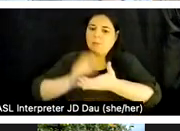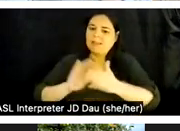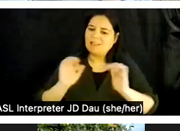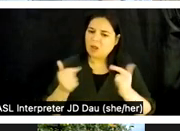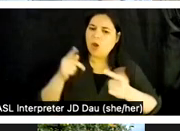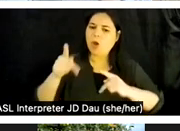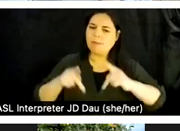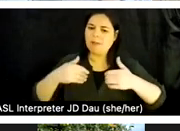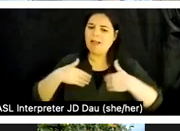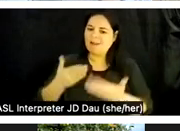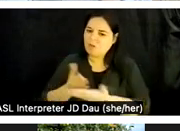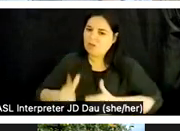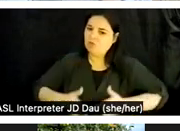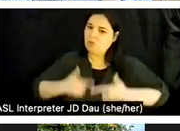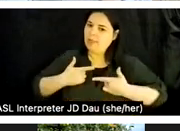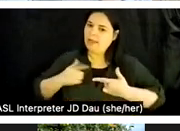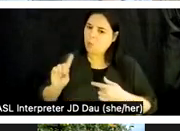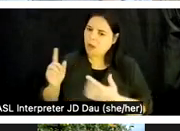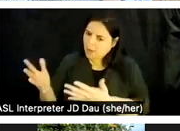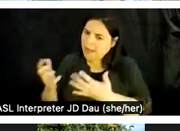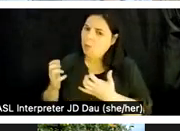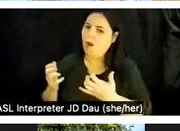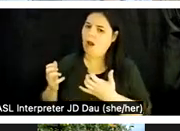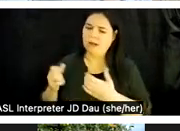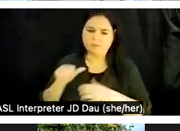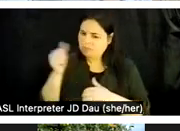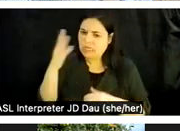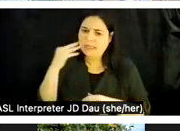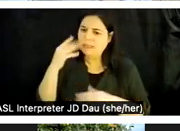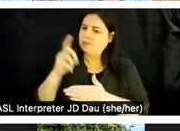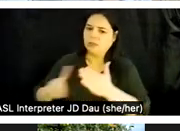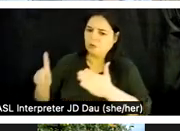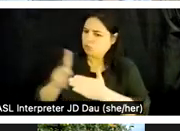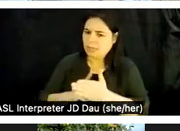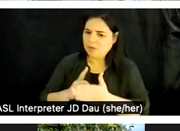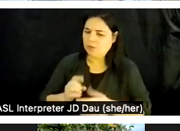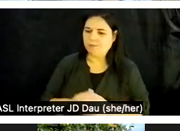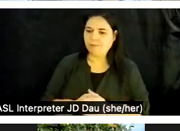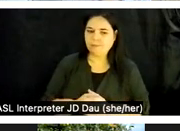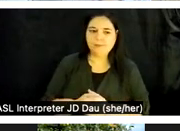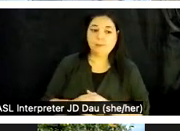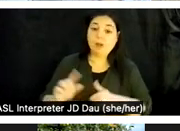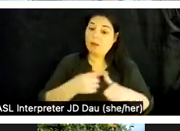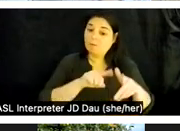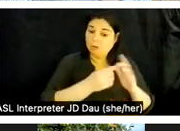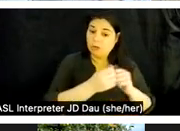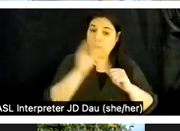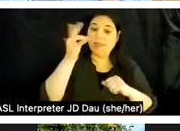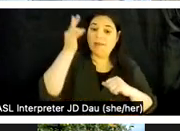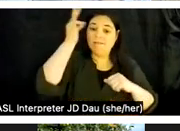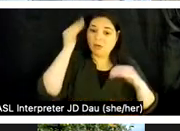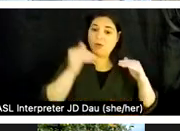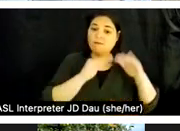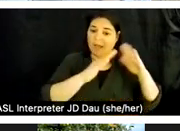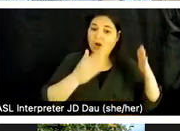live where they choose, free from discrimination. It first originated with the Federal Fair Housing Act that was